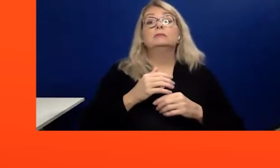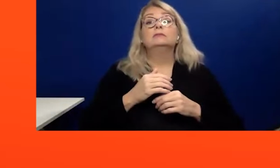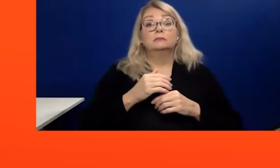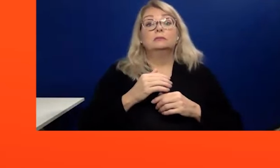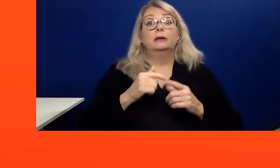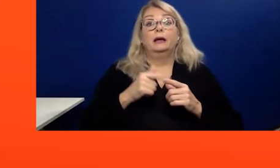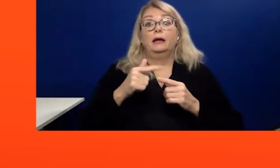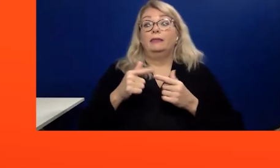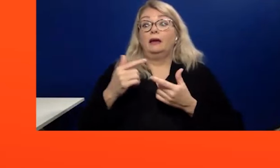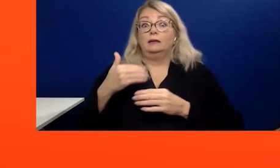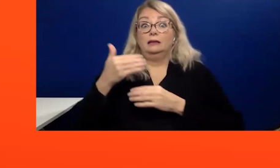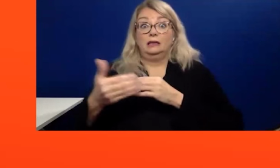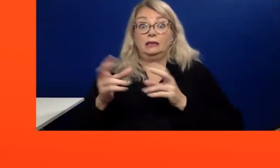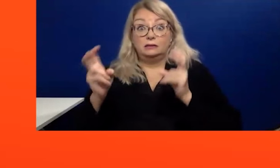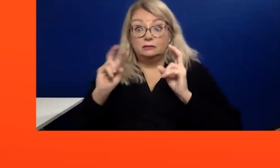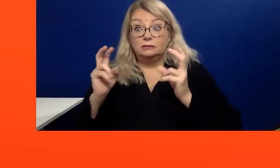way down.